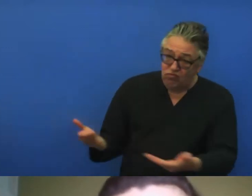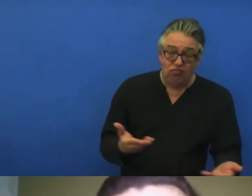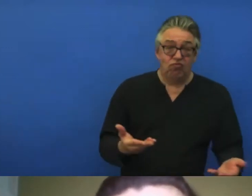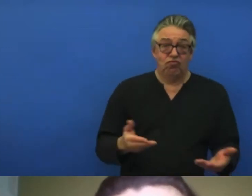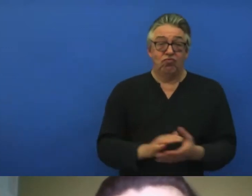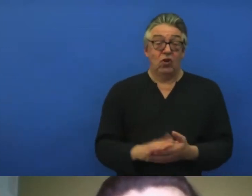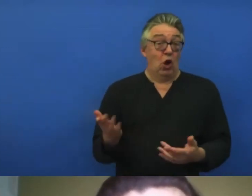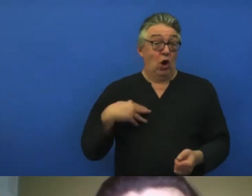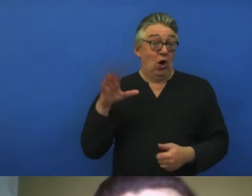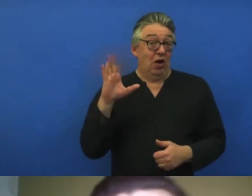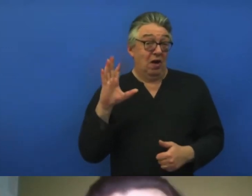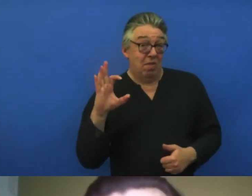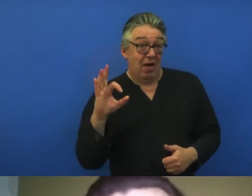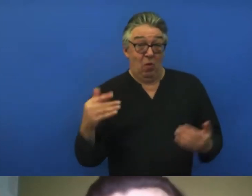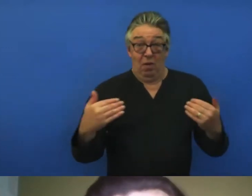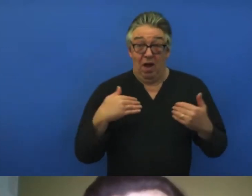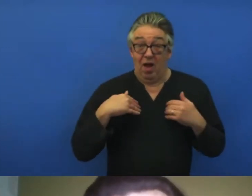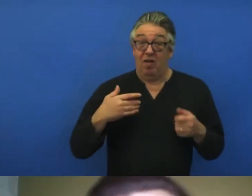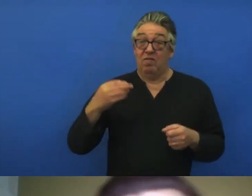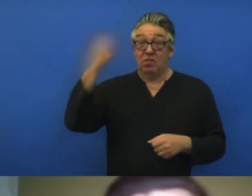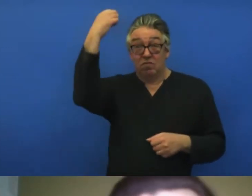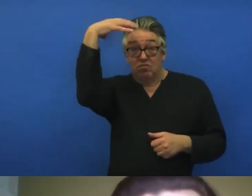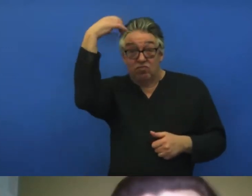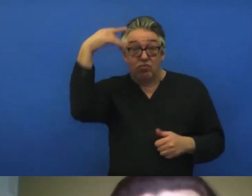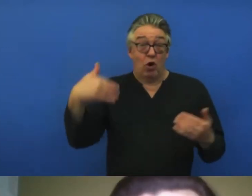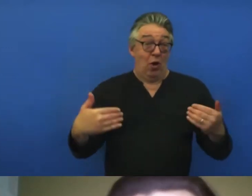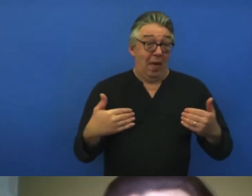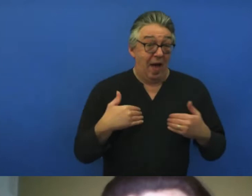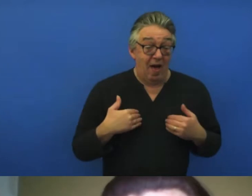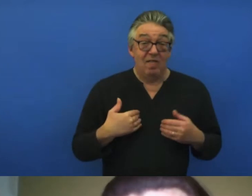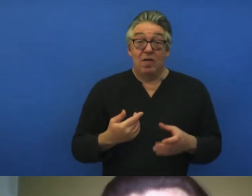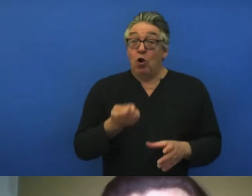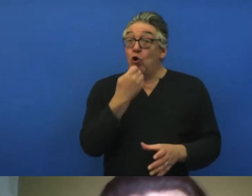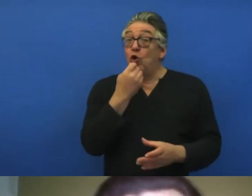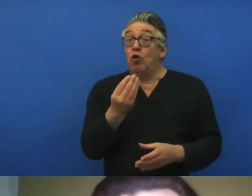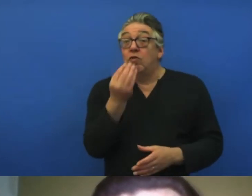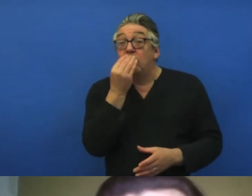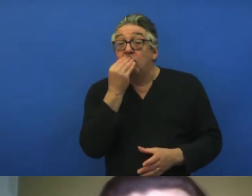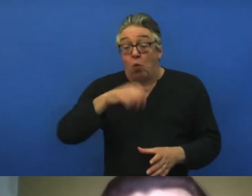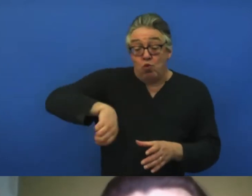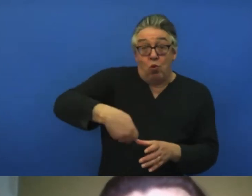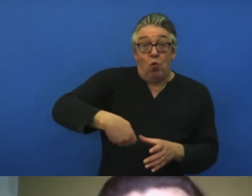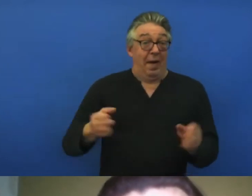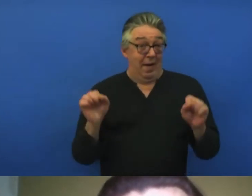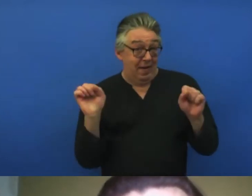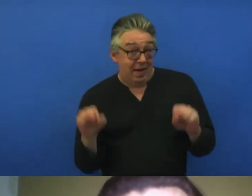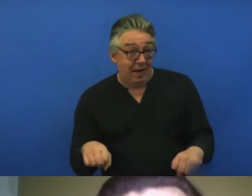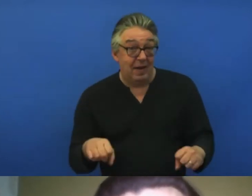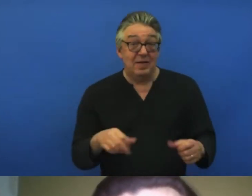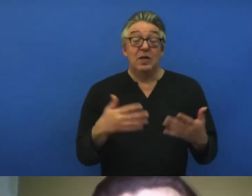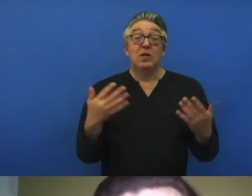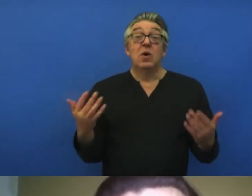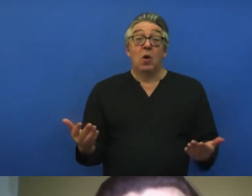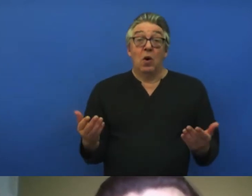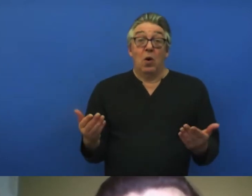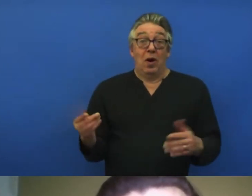bathrooms, there are showers, there is stove, there was a kitchen. So these